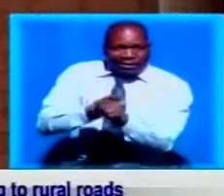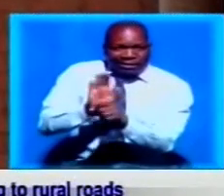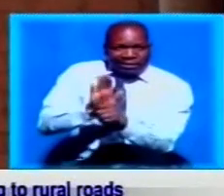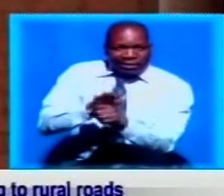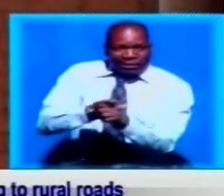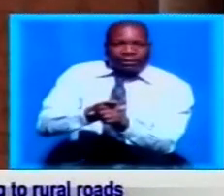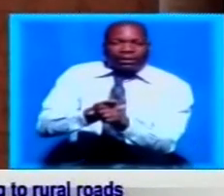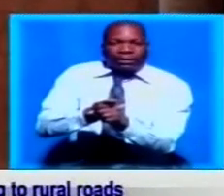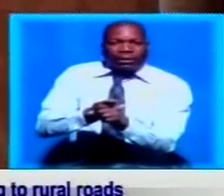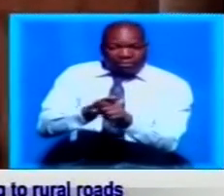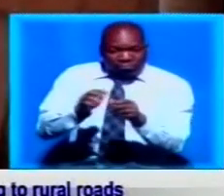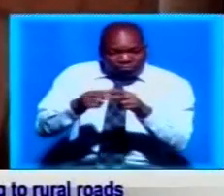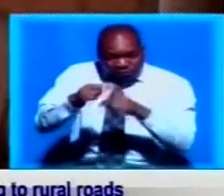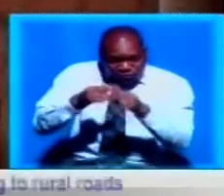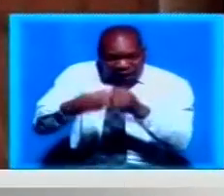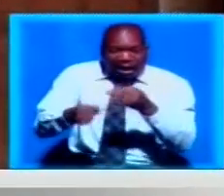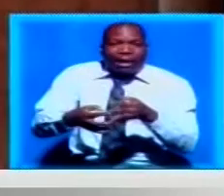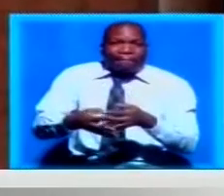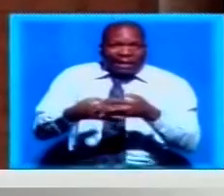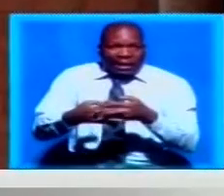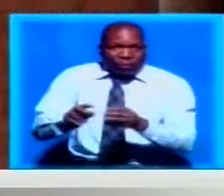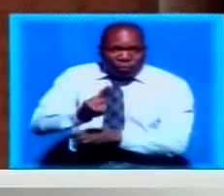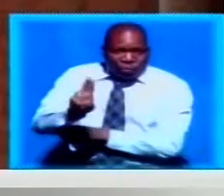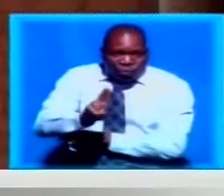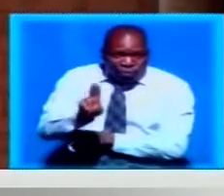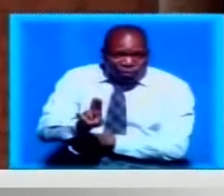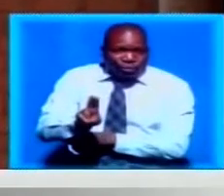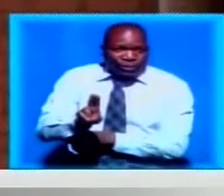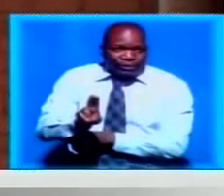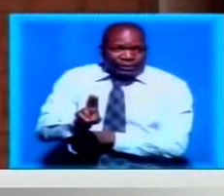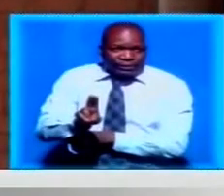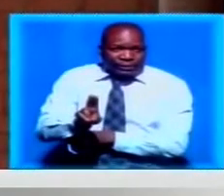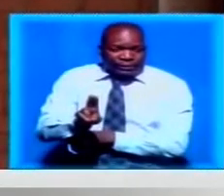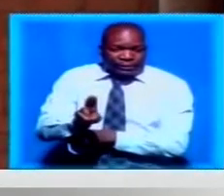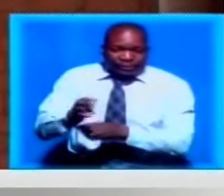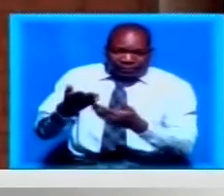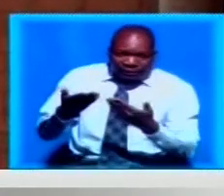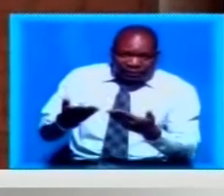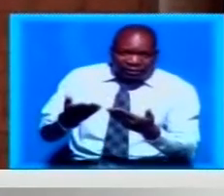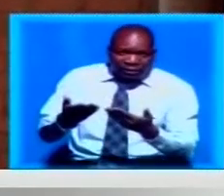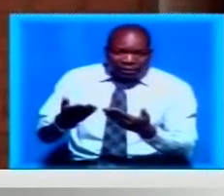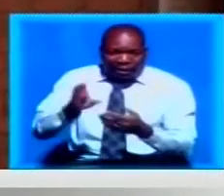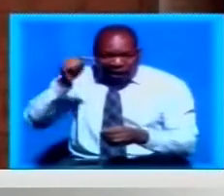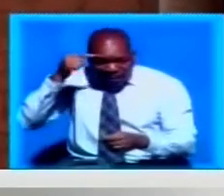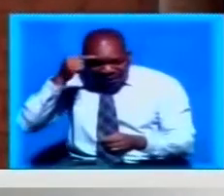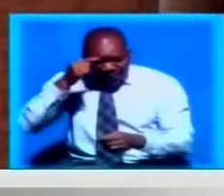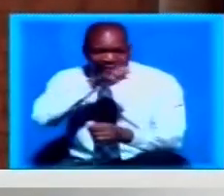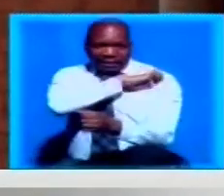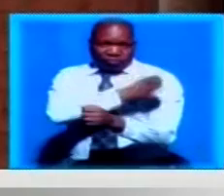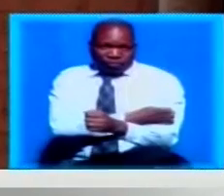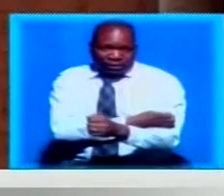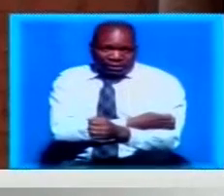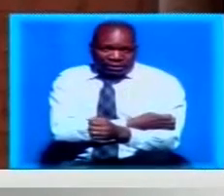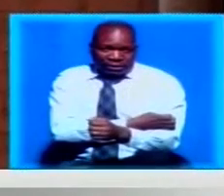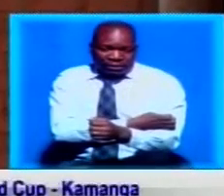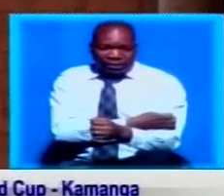know, to be mechanized. And in our own efforts now, and even through the efforts of government, that's